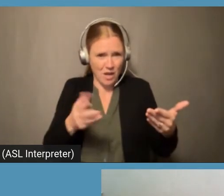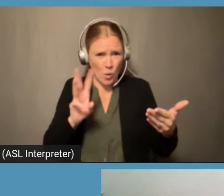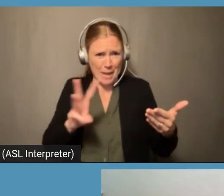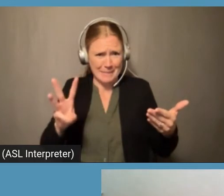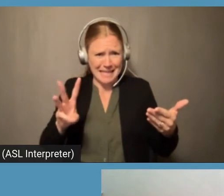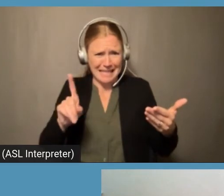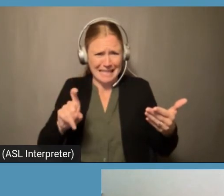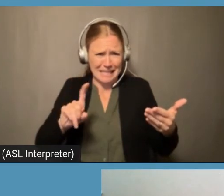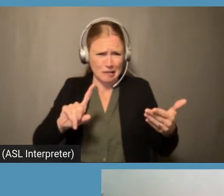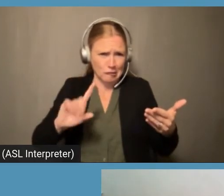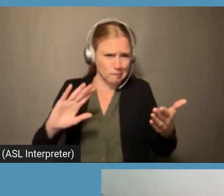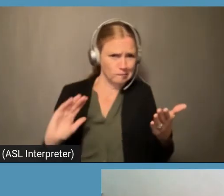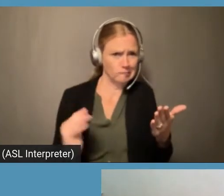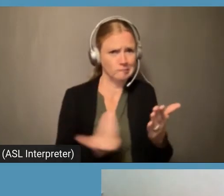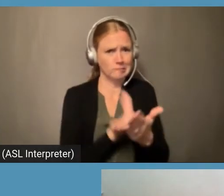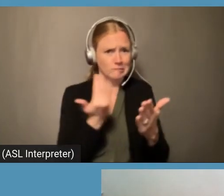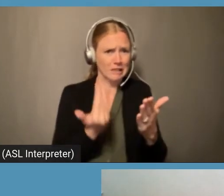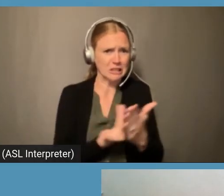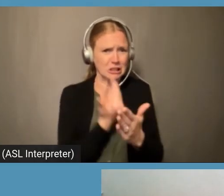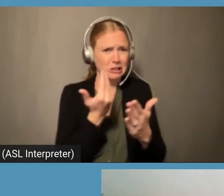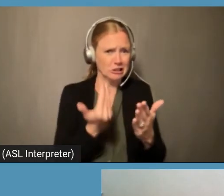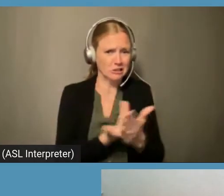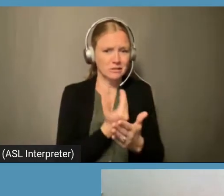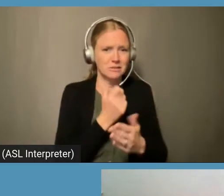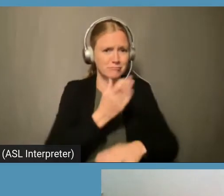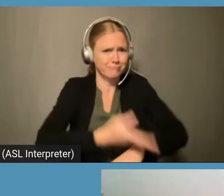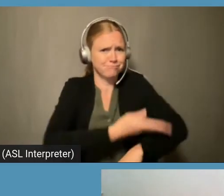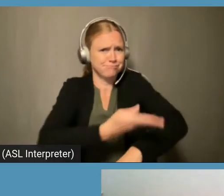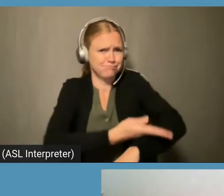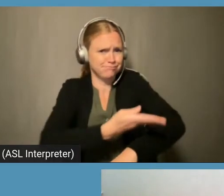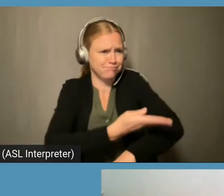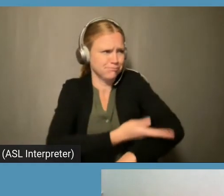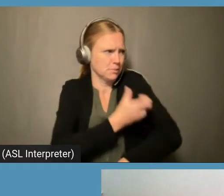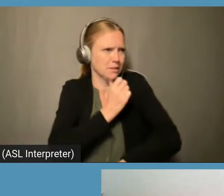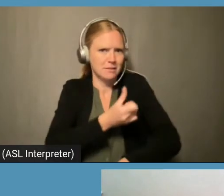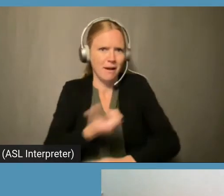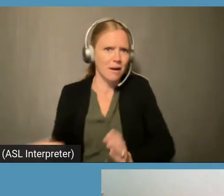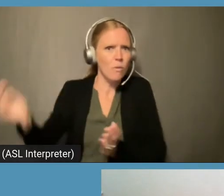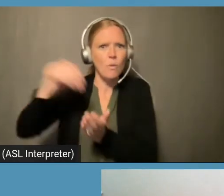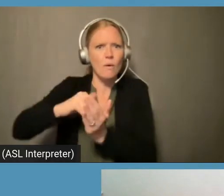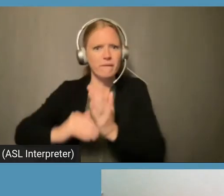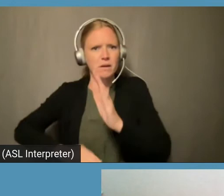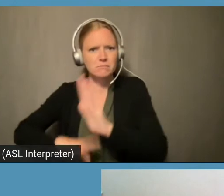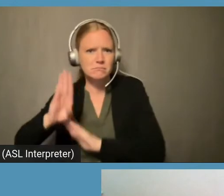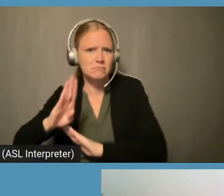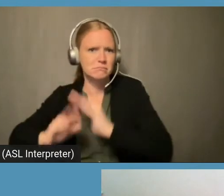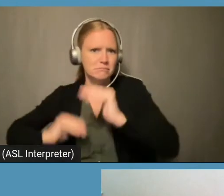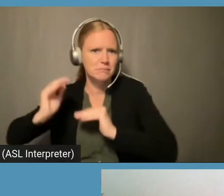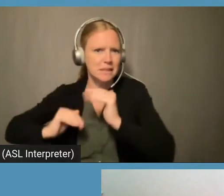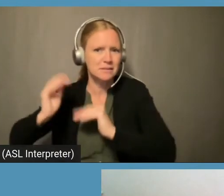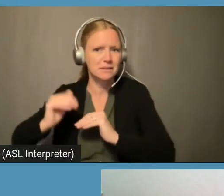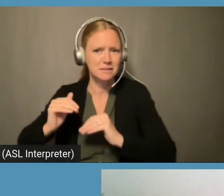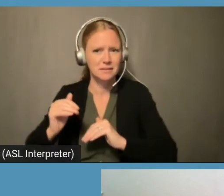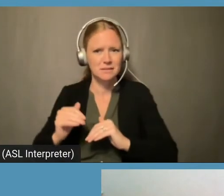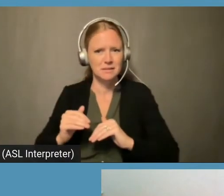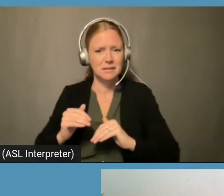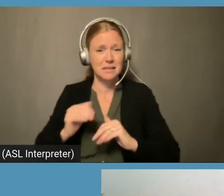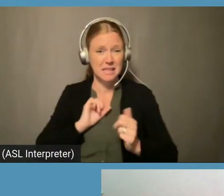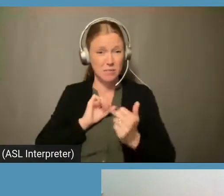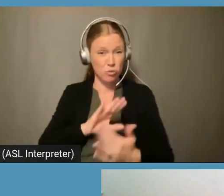it, or it's not really an entire build of a website. Like, is the approach the same no matter where you